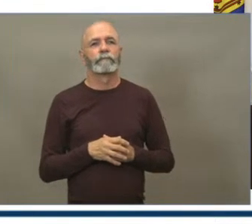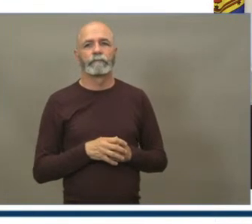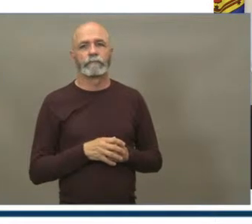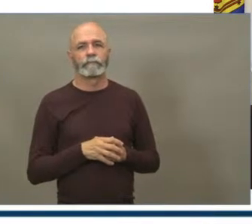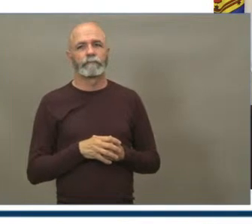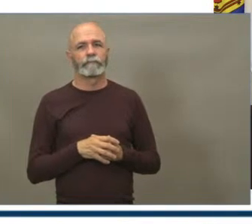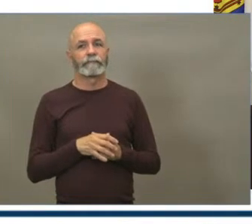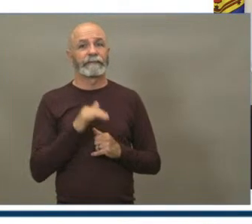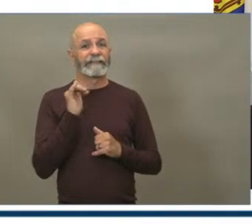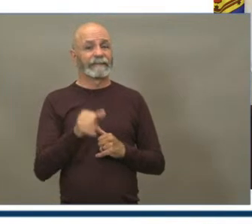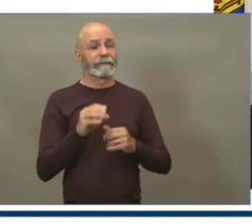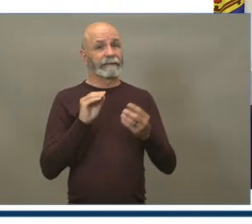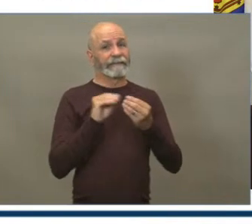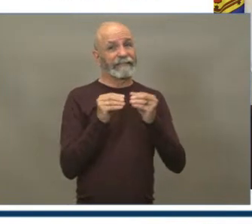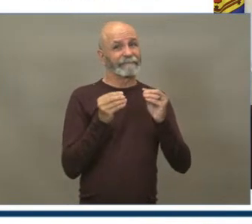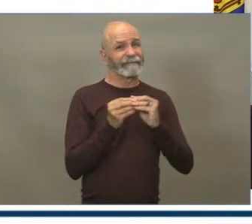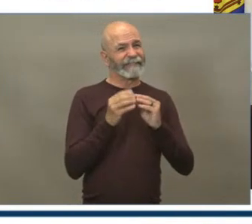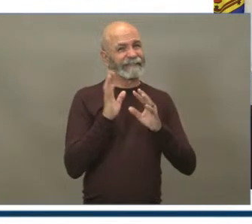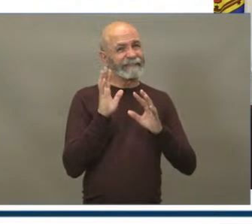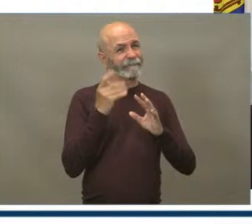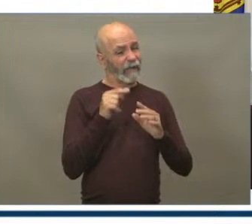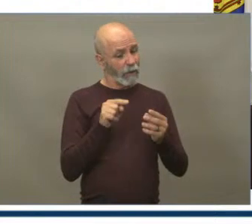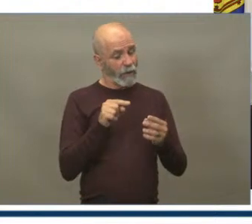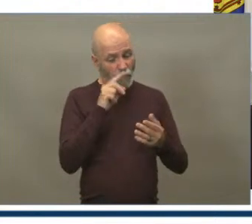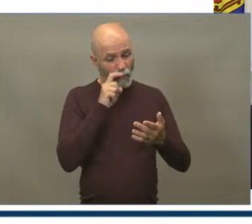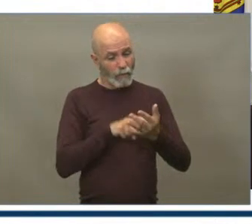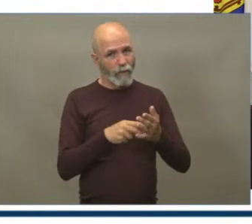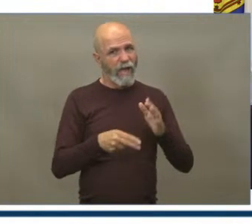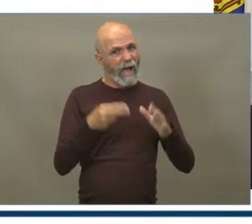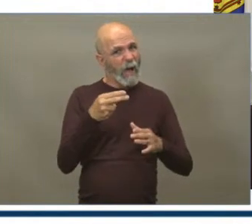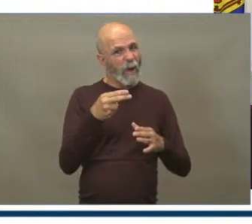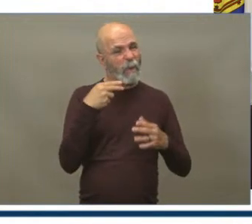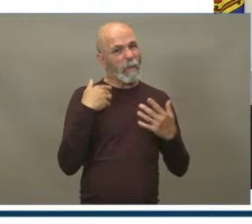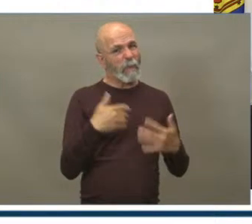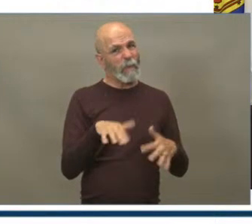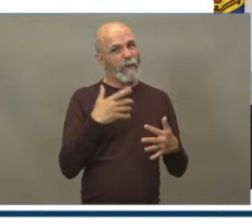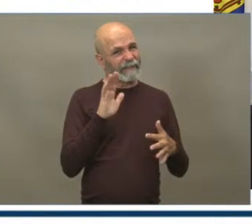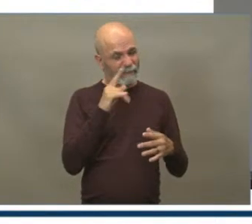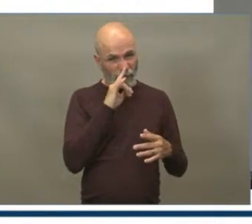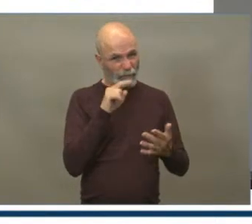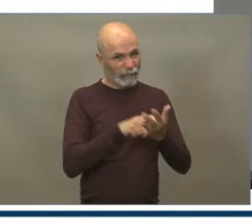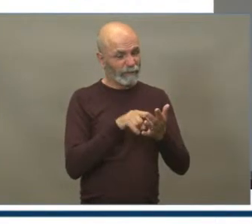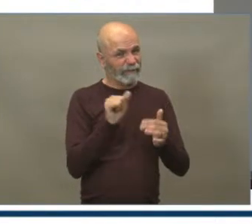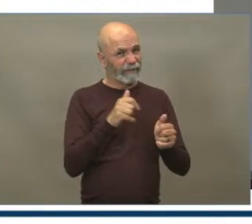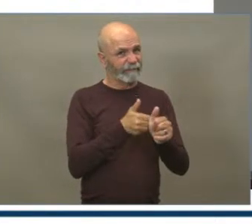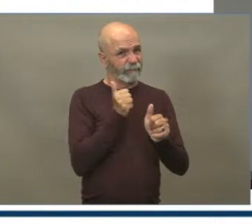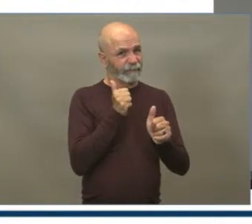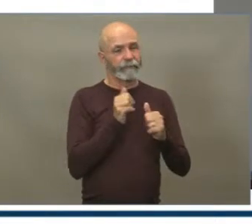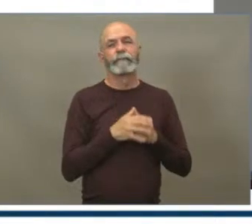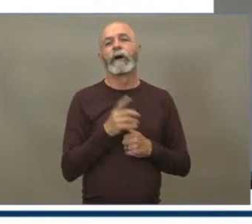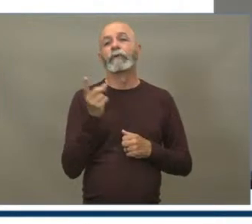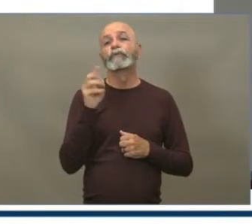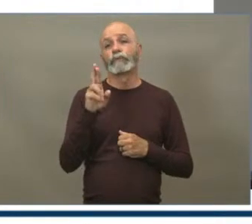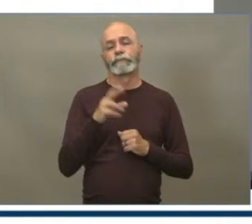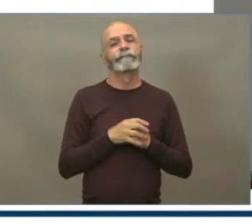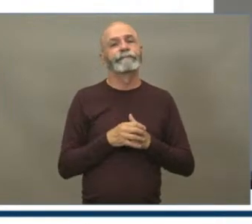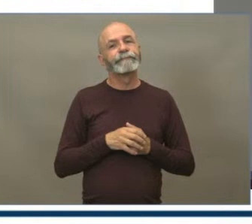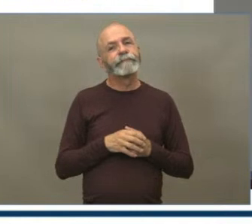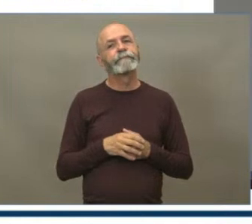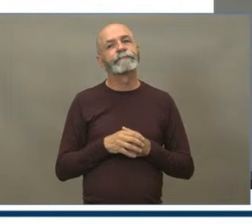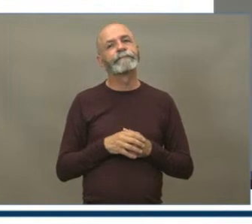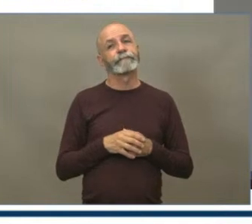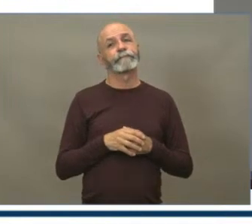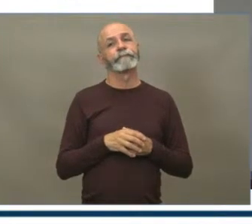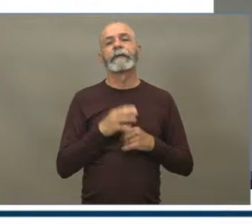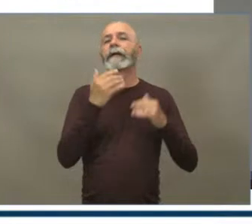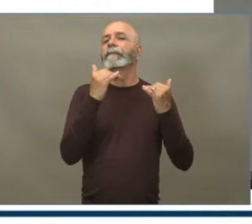numbers may be a bit higher just with this backlog? Yeah, we're seeing we look at a number of things, a number of, positives